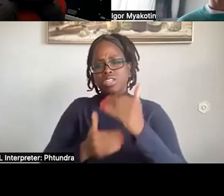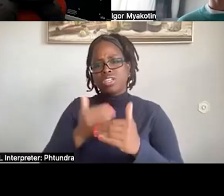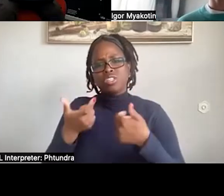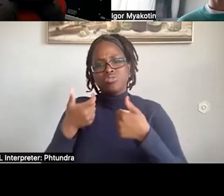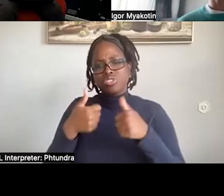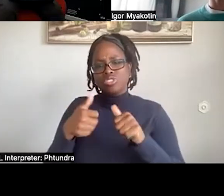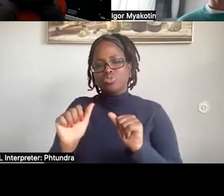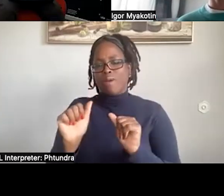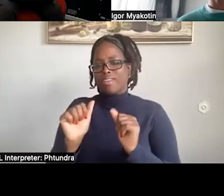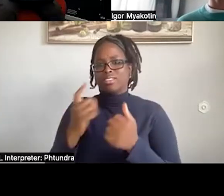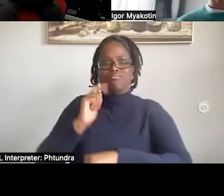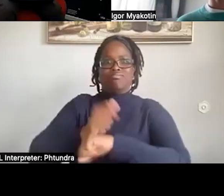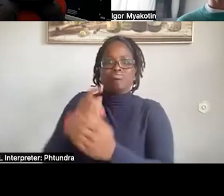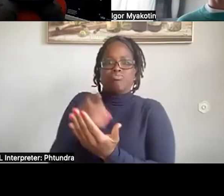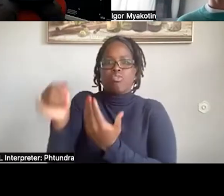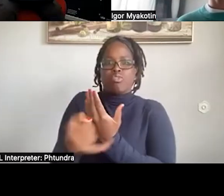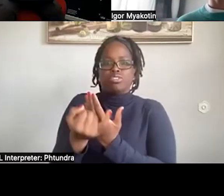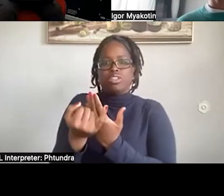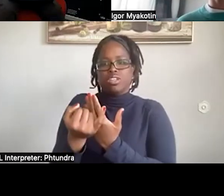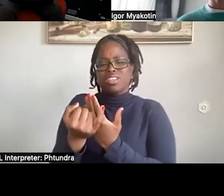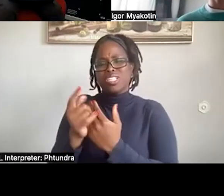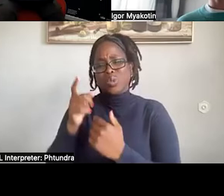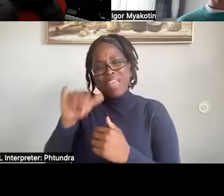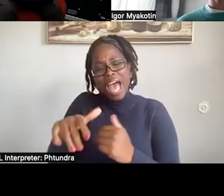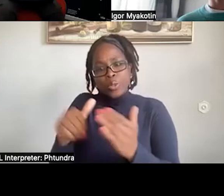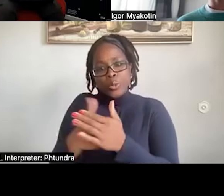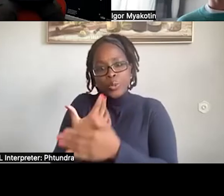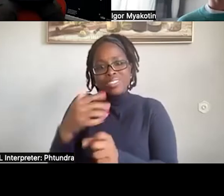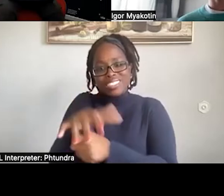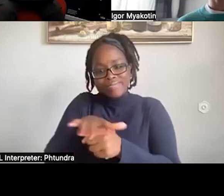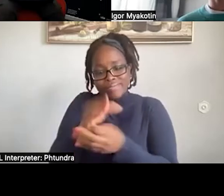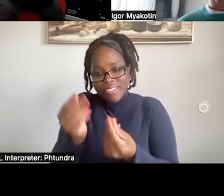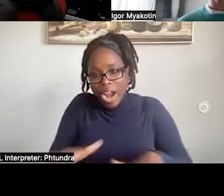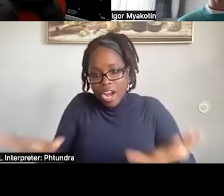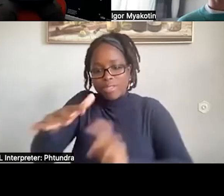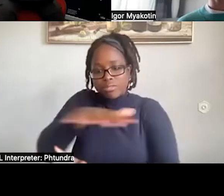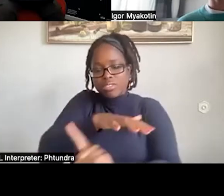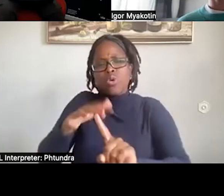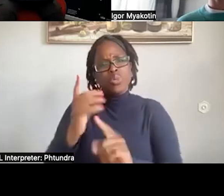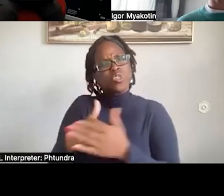project that is completely new for them. So it's very interesting and challenging.